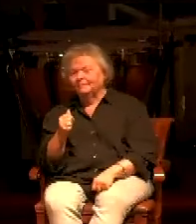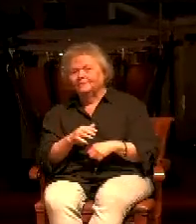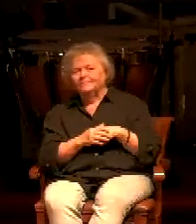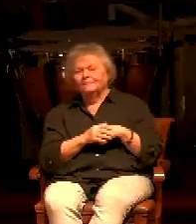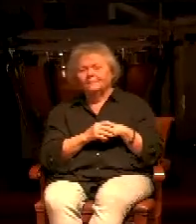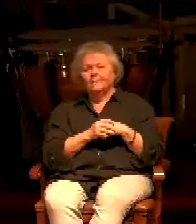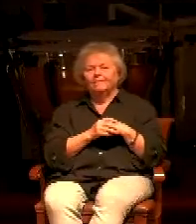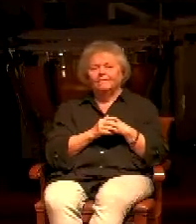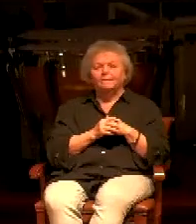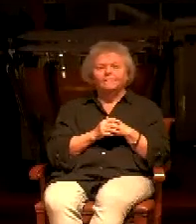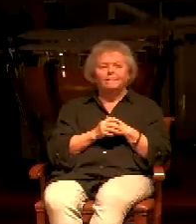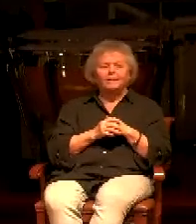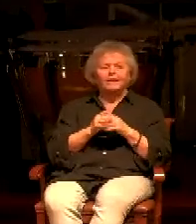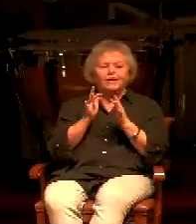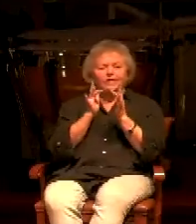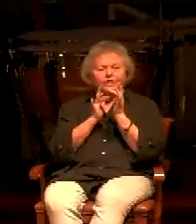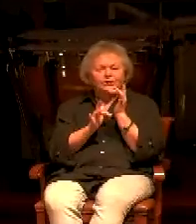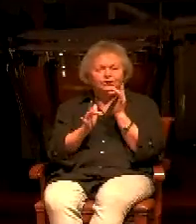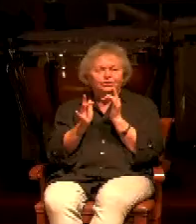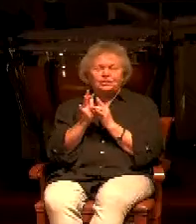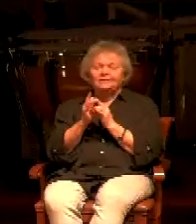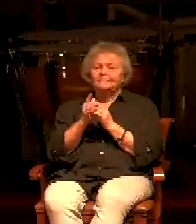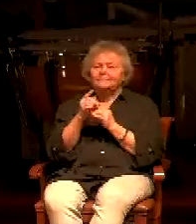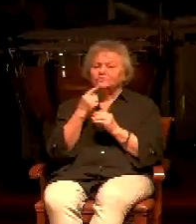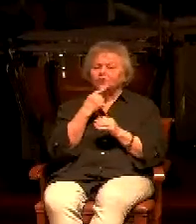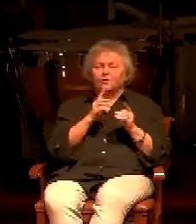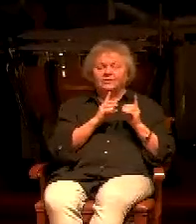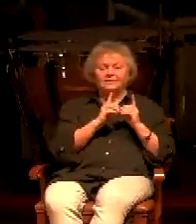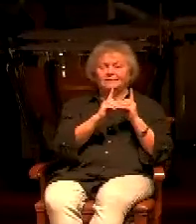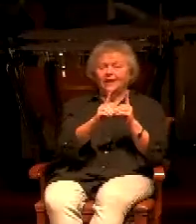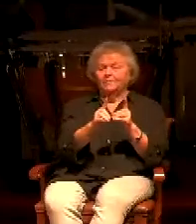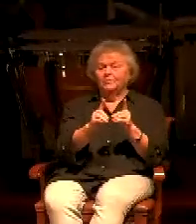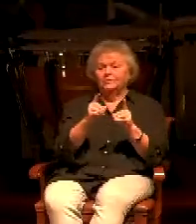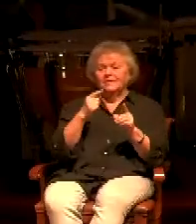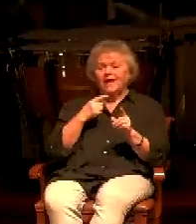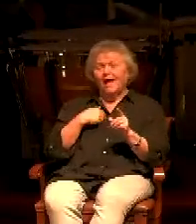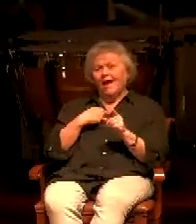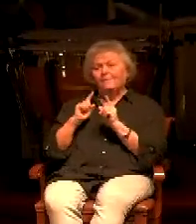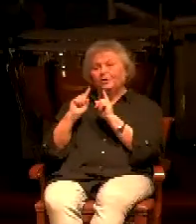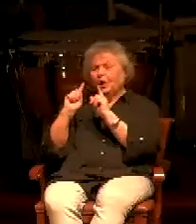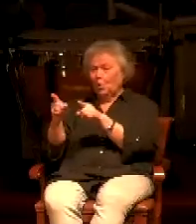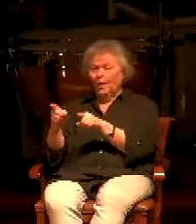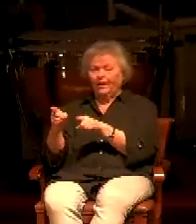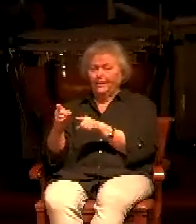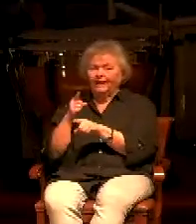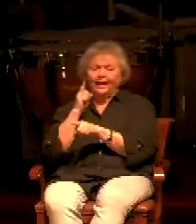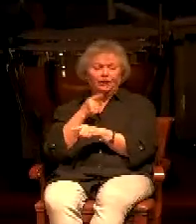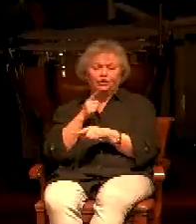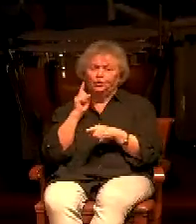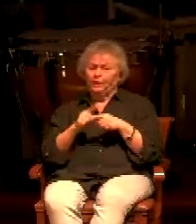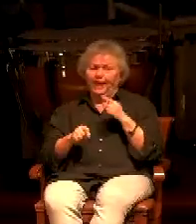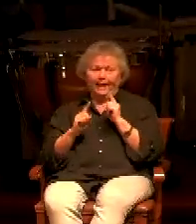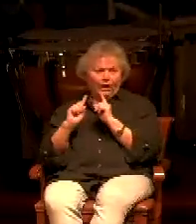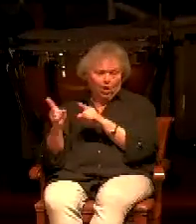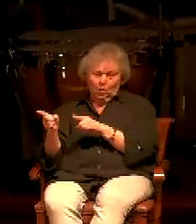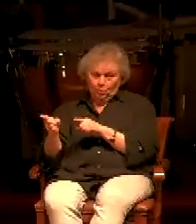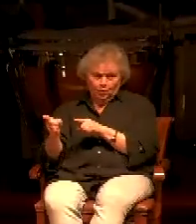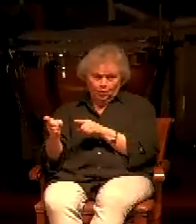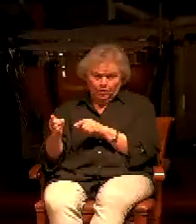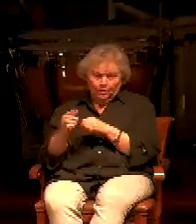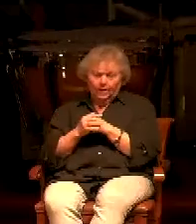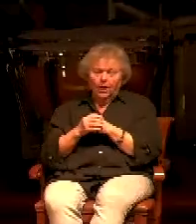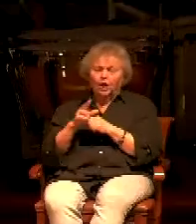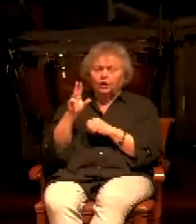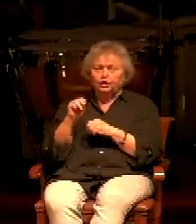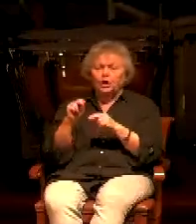by himself, and with every step he takes to the cross, he is getting more and more and more alone, because where he is going, no